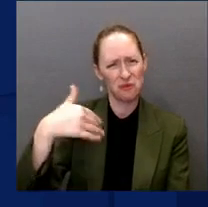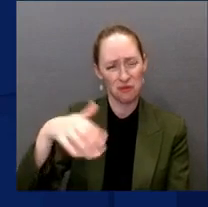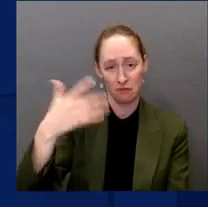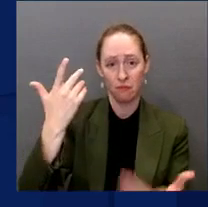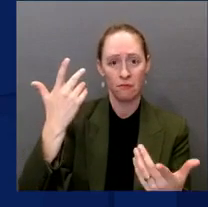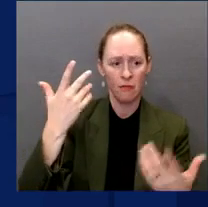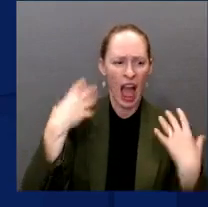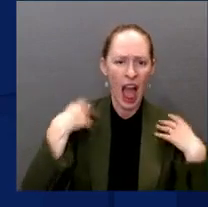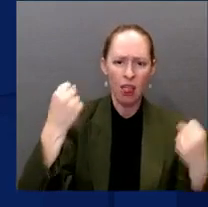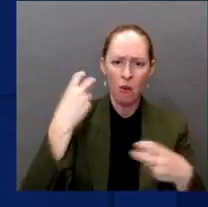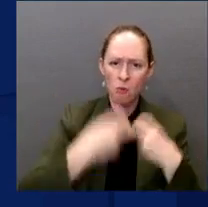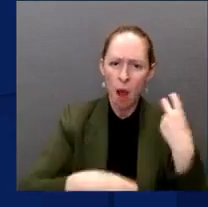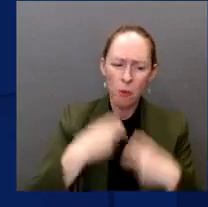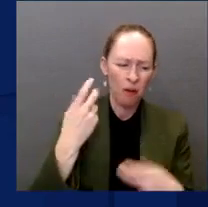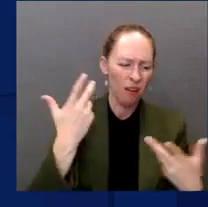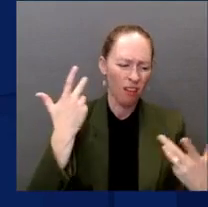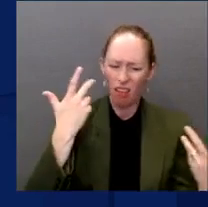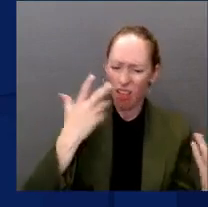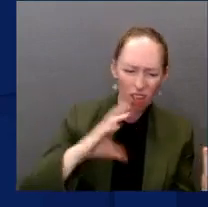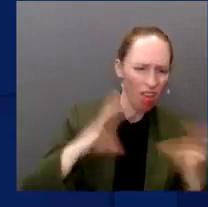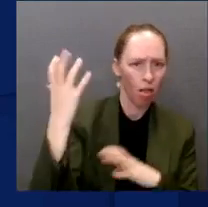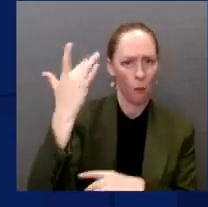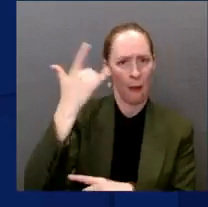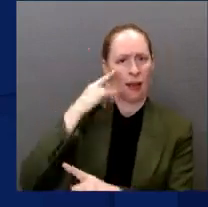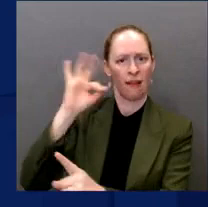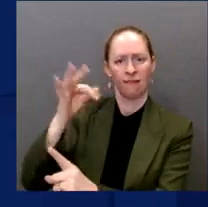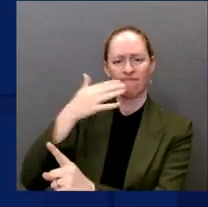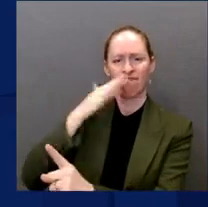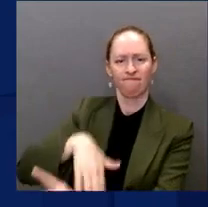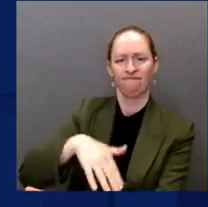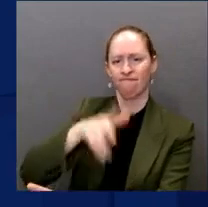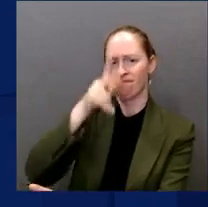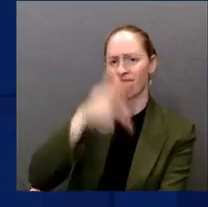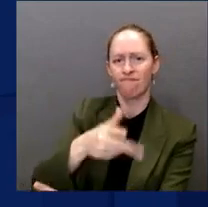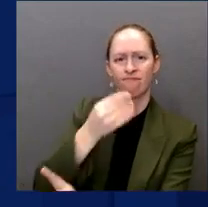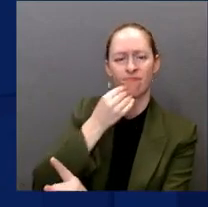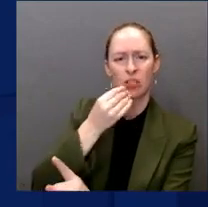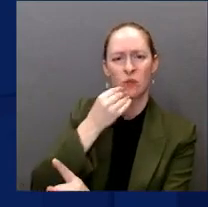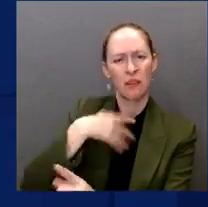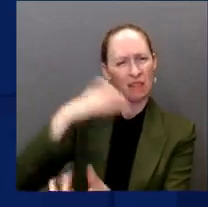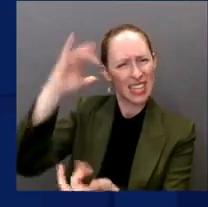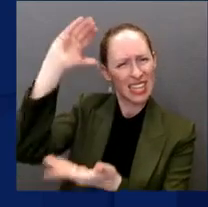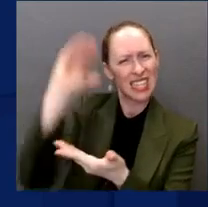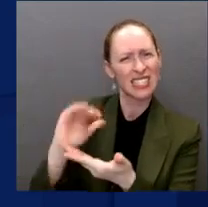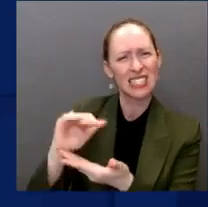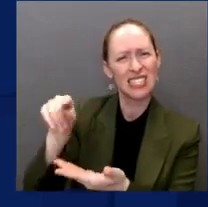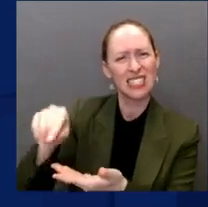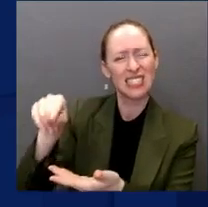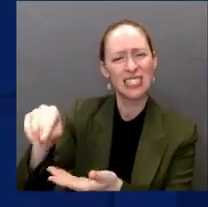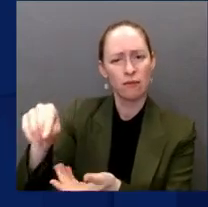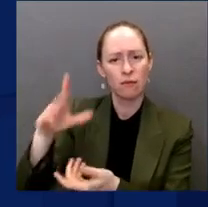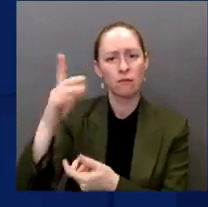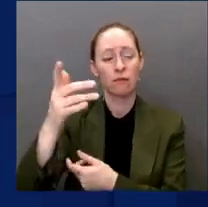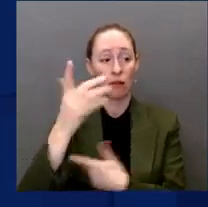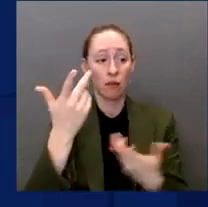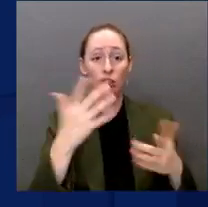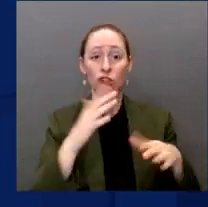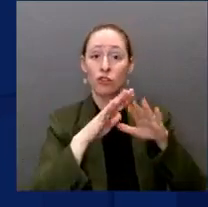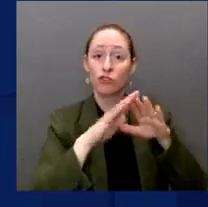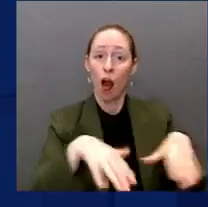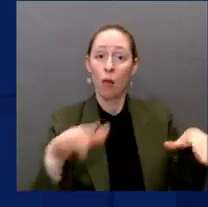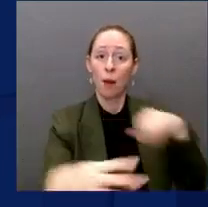look at how far we've come on child poverty. 30 years ago, as was referenced, 1 in 4 children live below the poverty line.